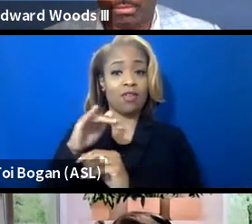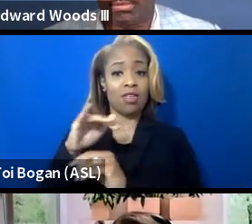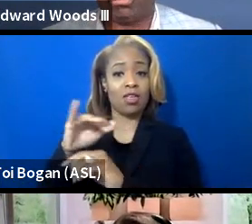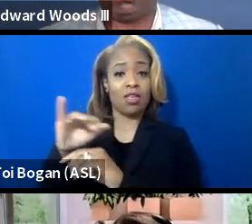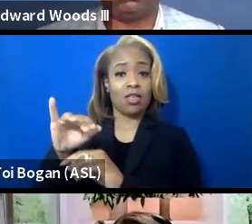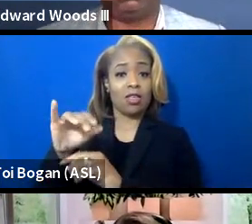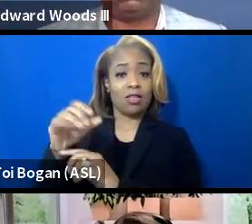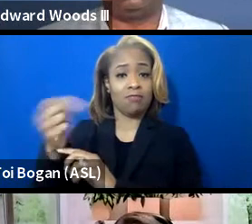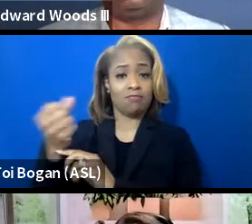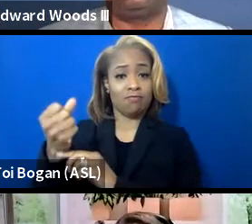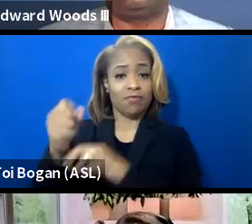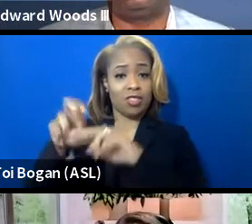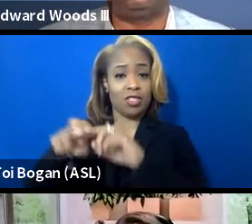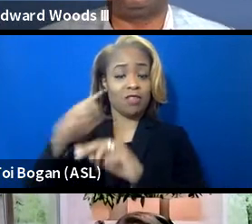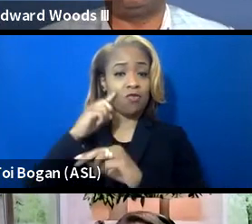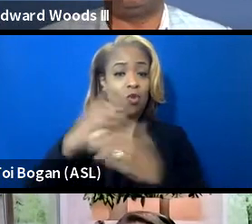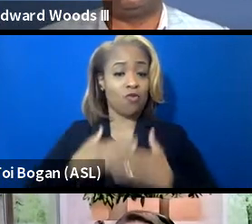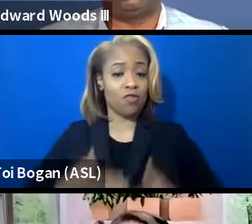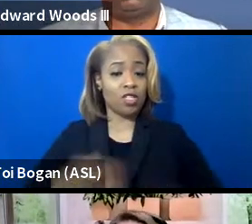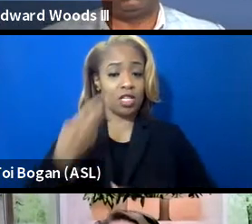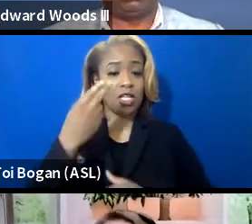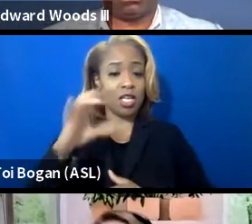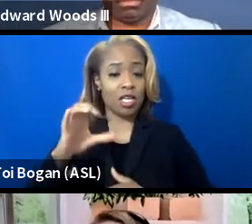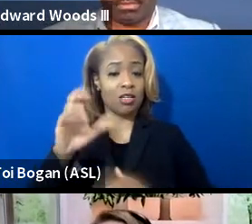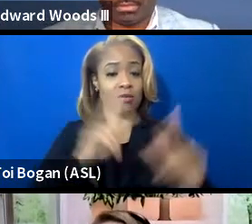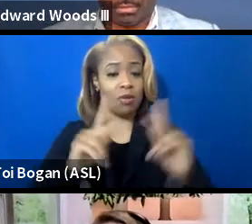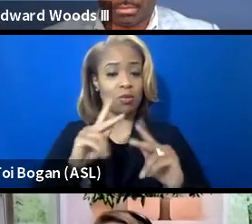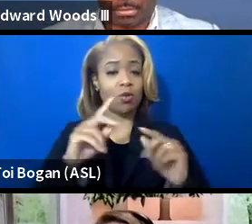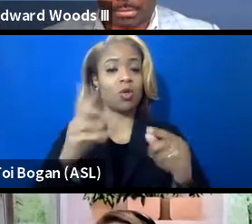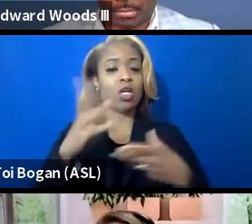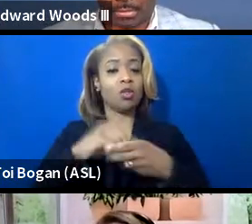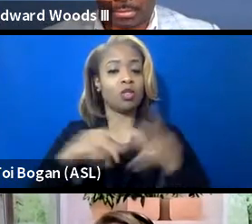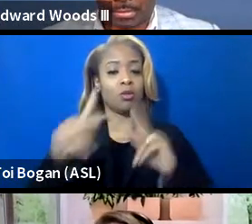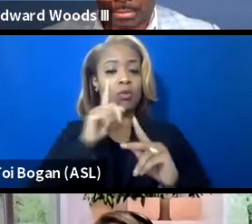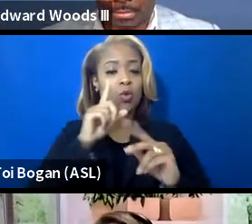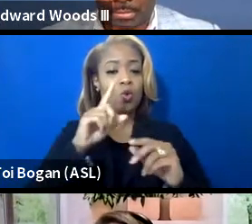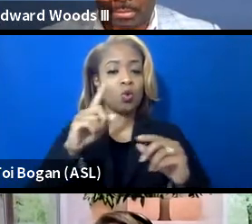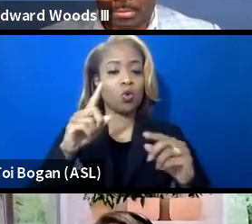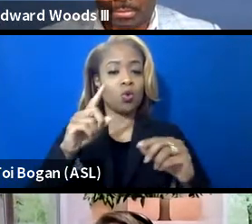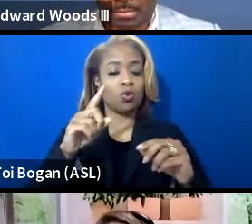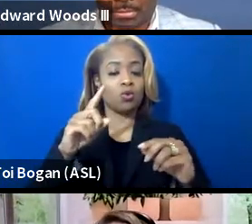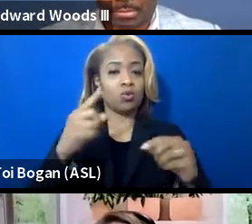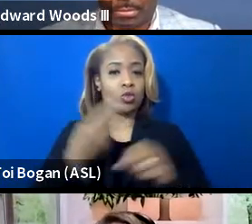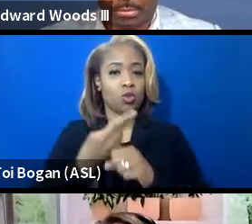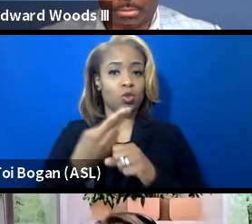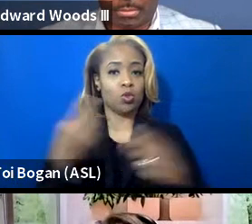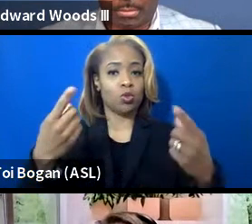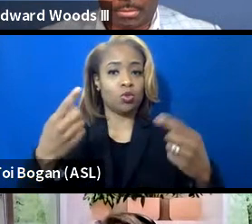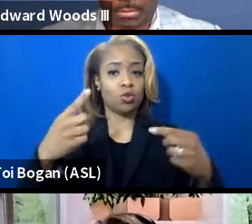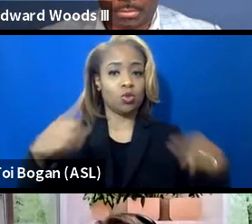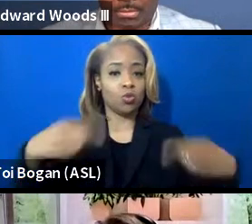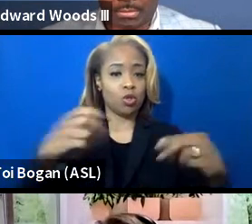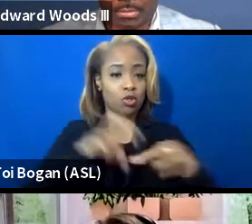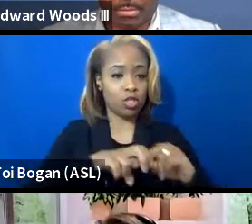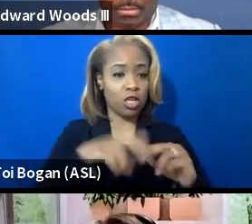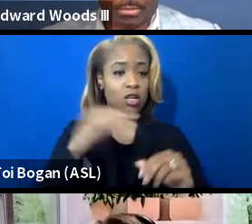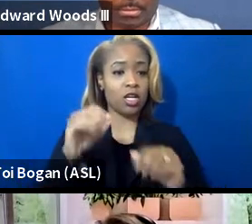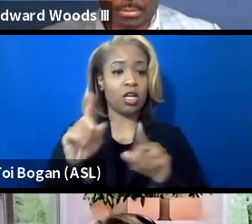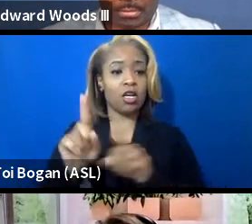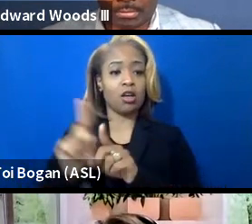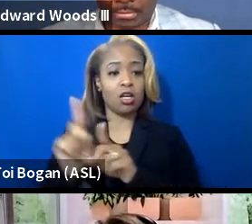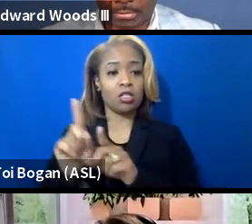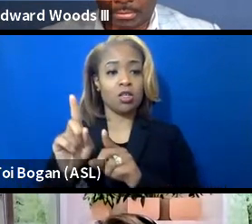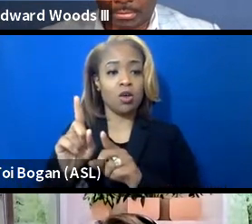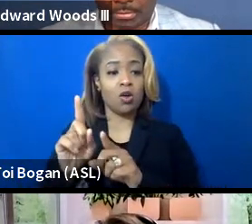physically handicapped individuals, including those in wheelchairs, and that there'll be reserved seating by the translators